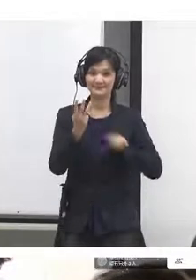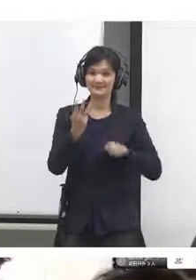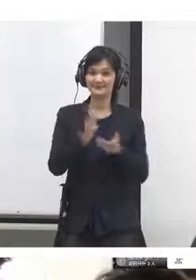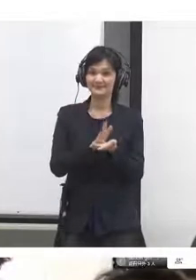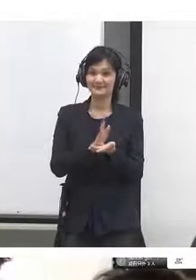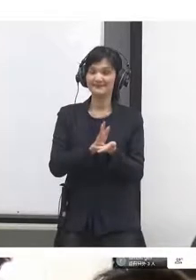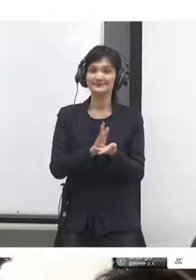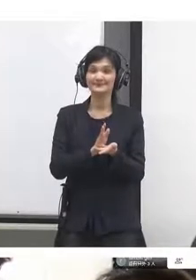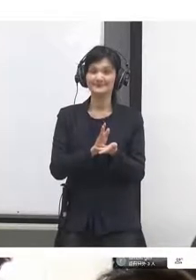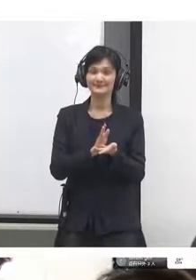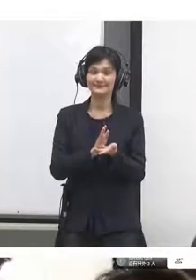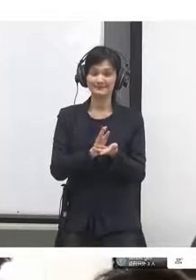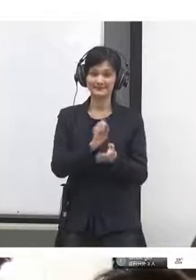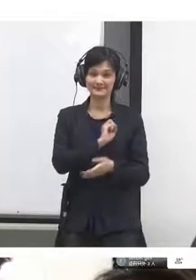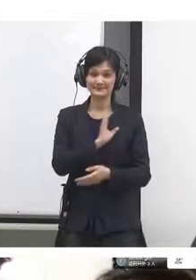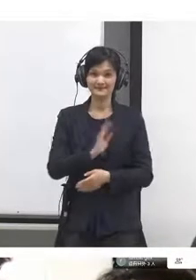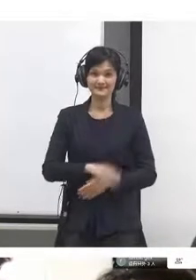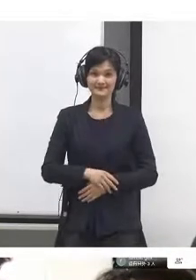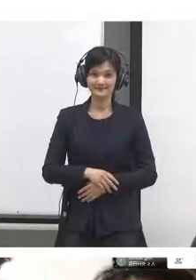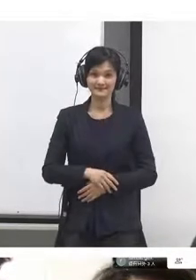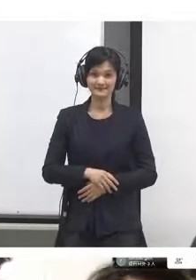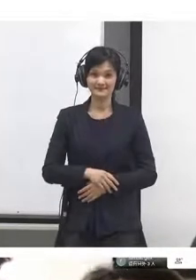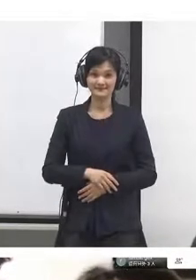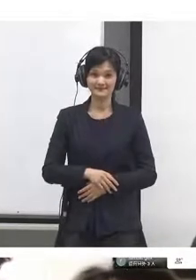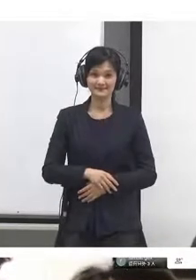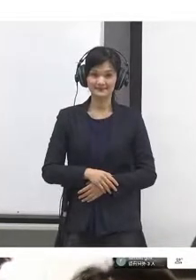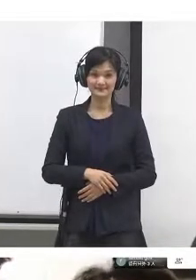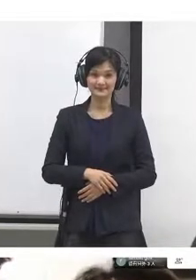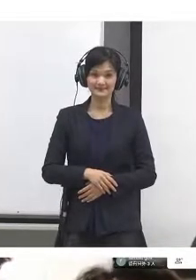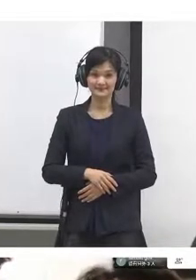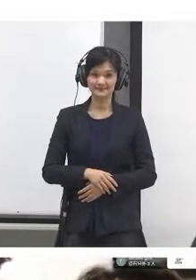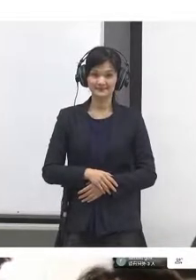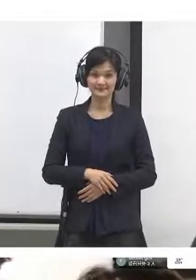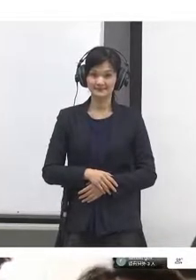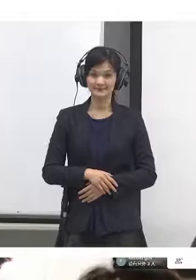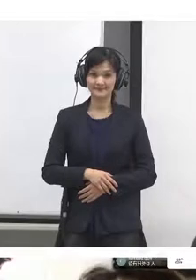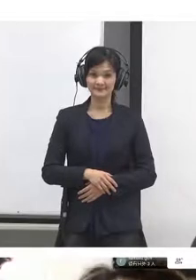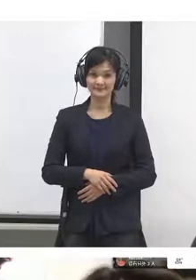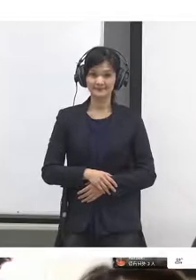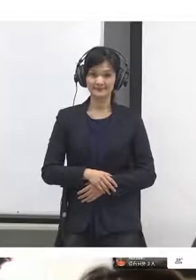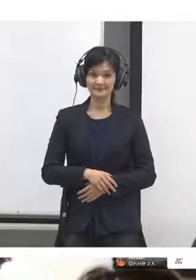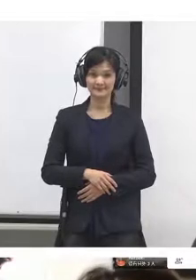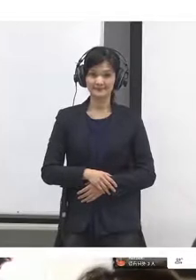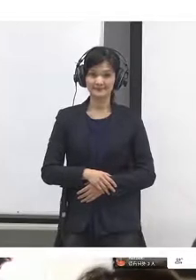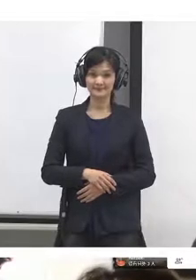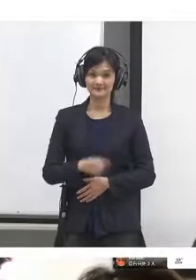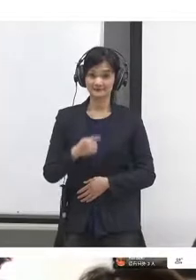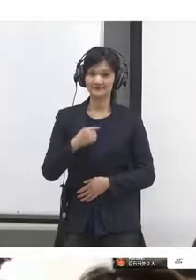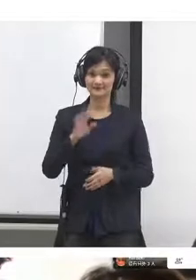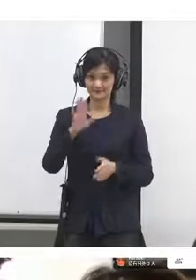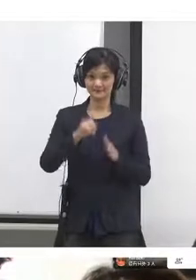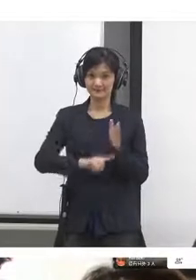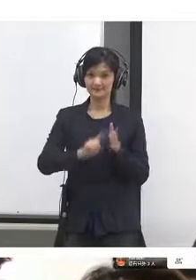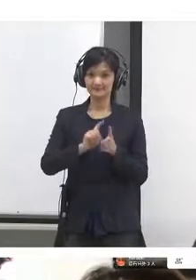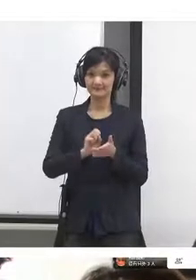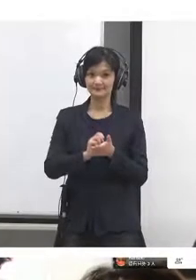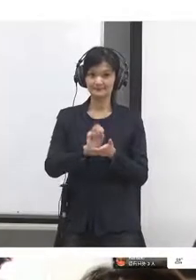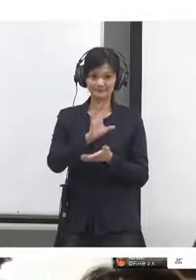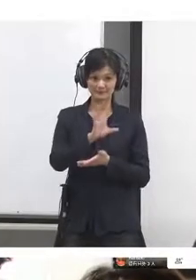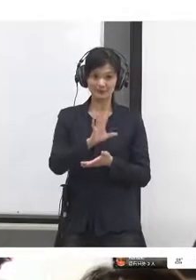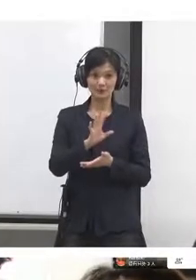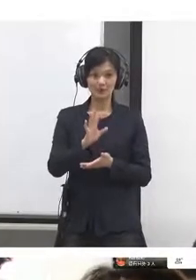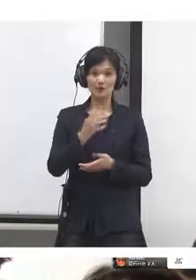Anyone, please, do you know? We have a Slido. You can text what you want to